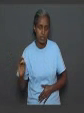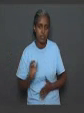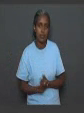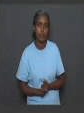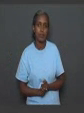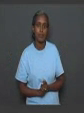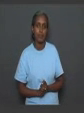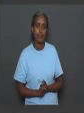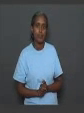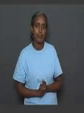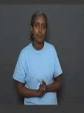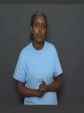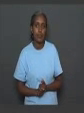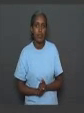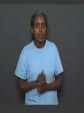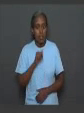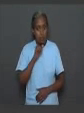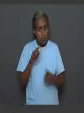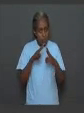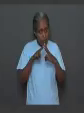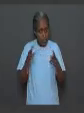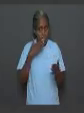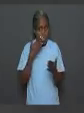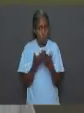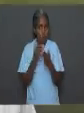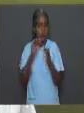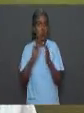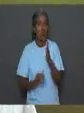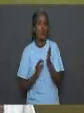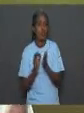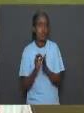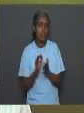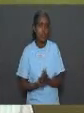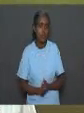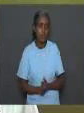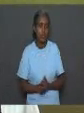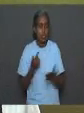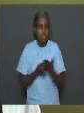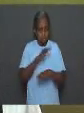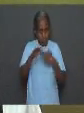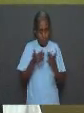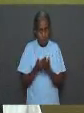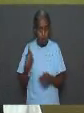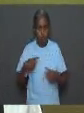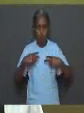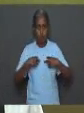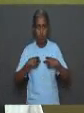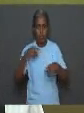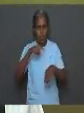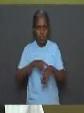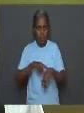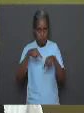2.7%. Not very good odds. That is all we have time for